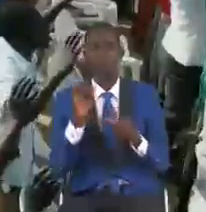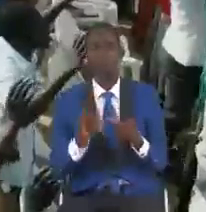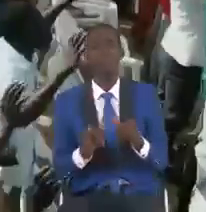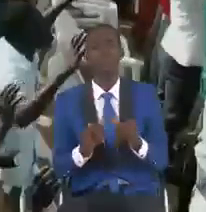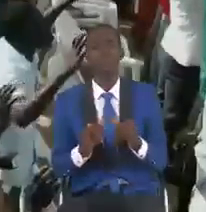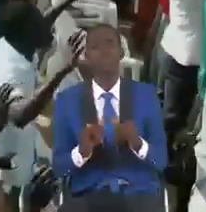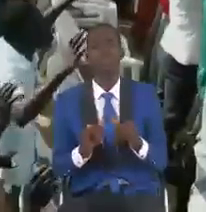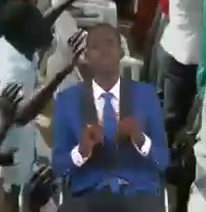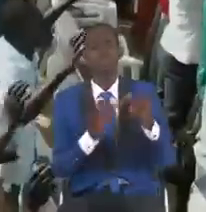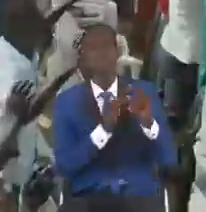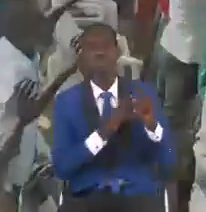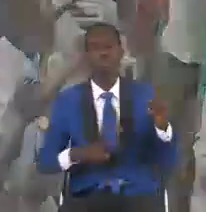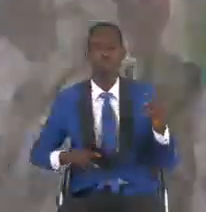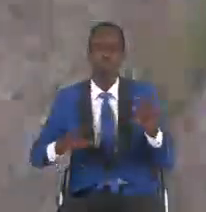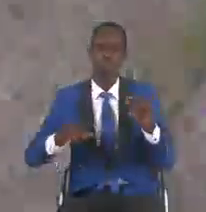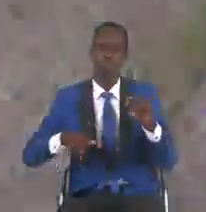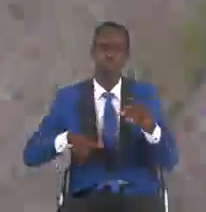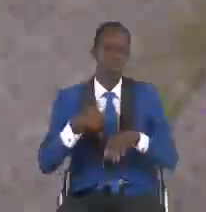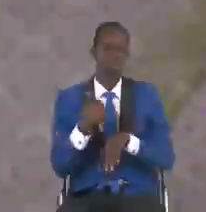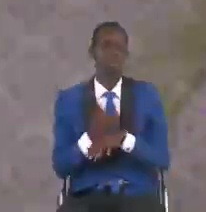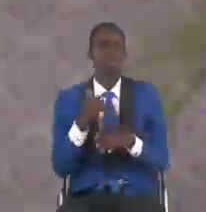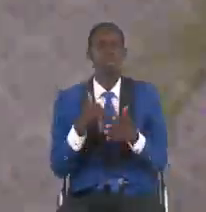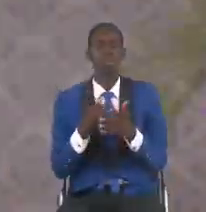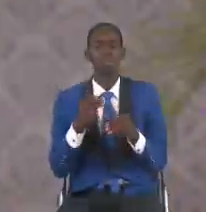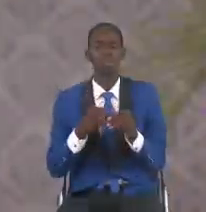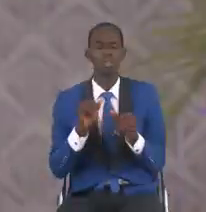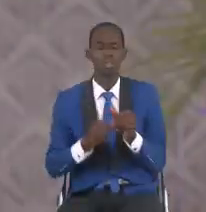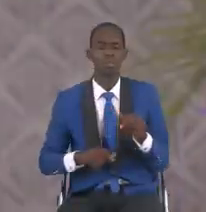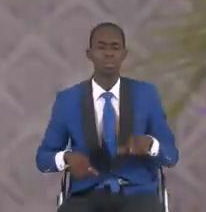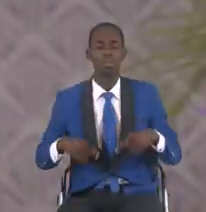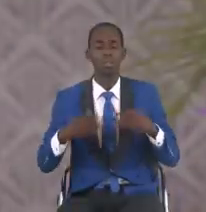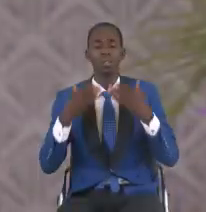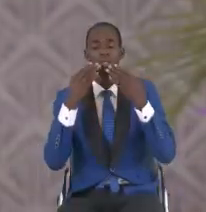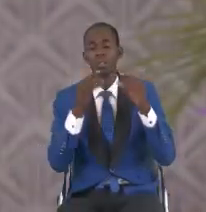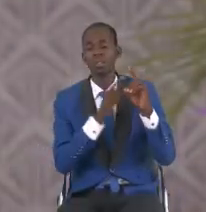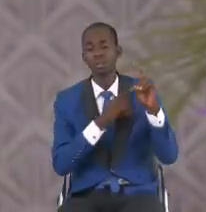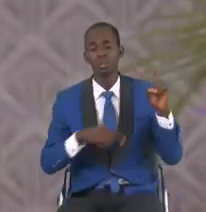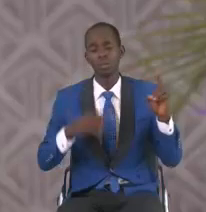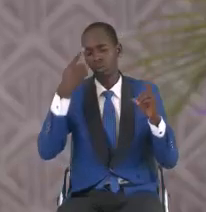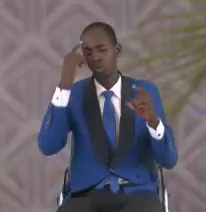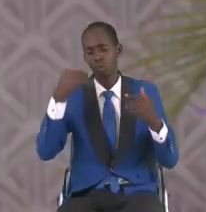Lord, confirm it in every life. Thank you, Lord, because we know you have